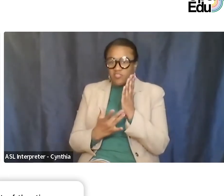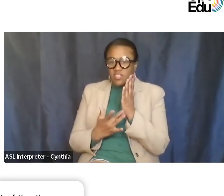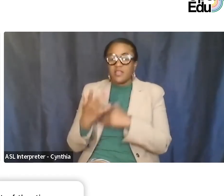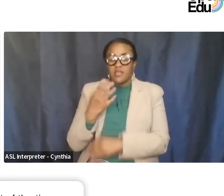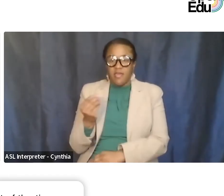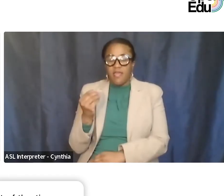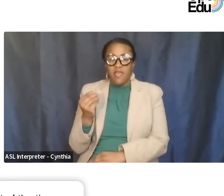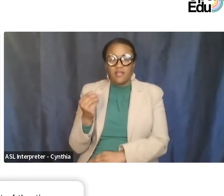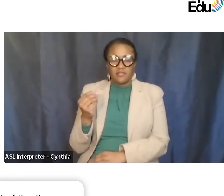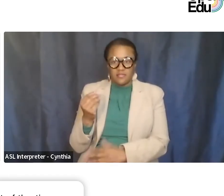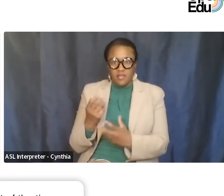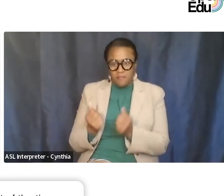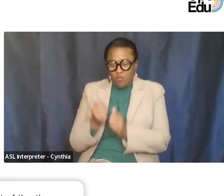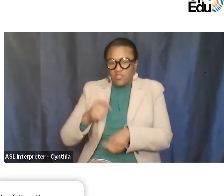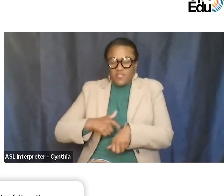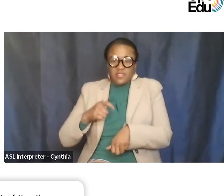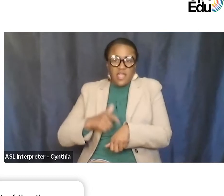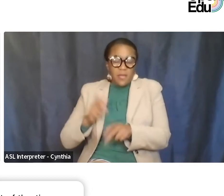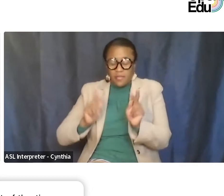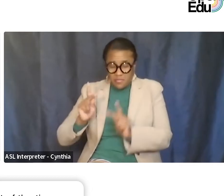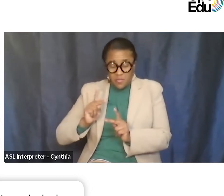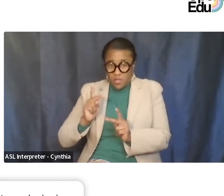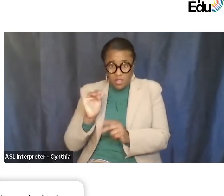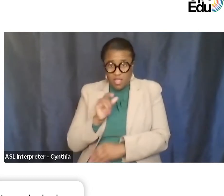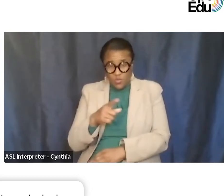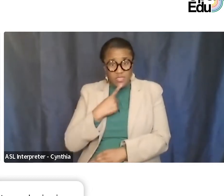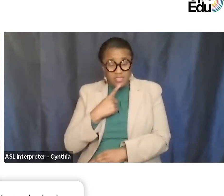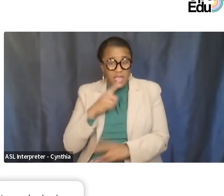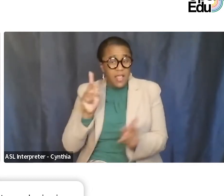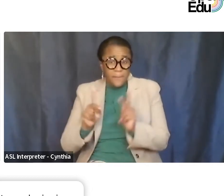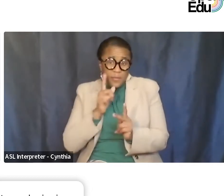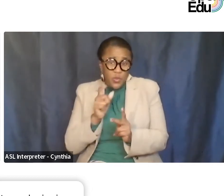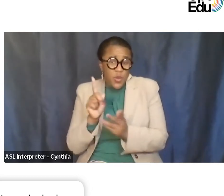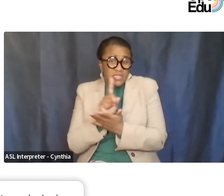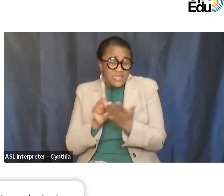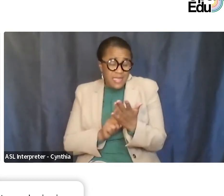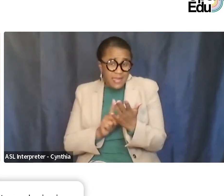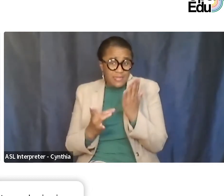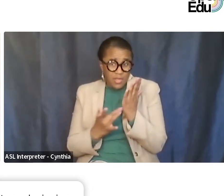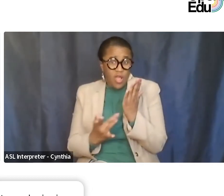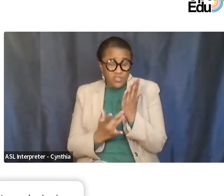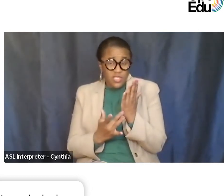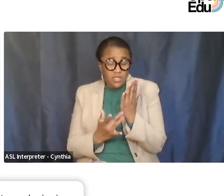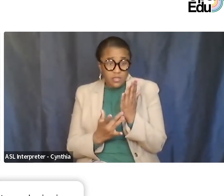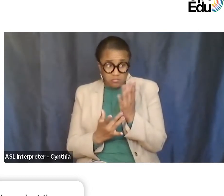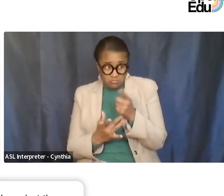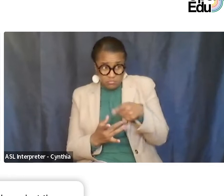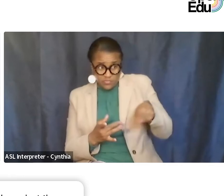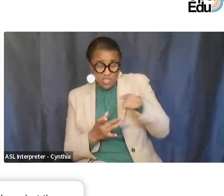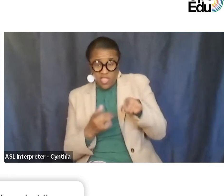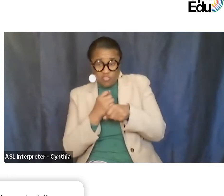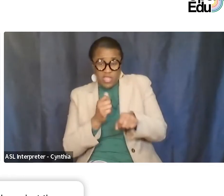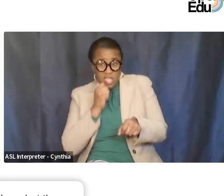like a lot of the times the people, like you said, the people that are designing technology are not only create